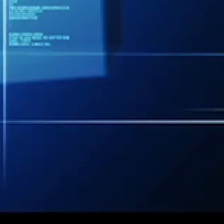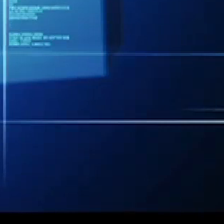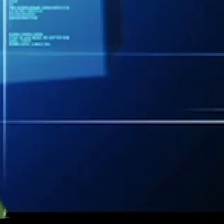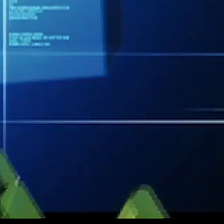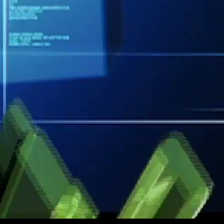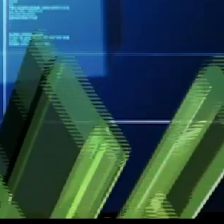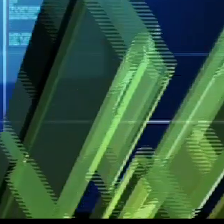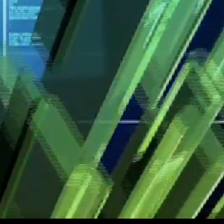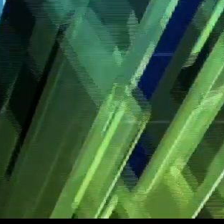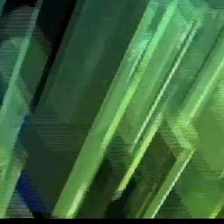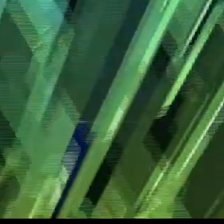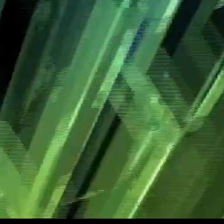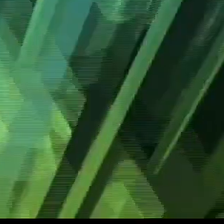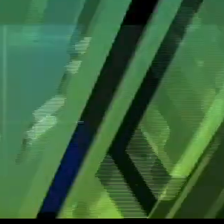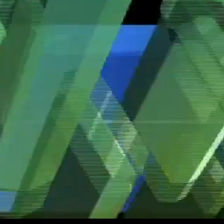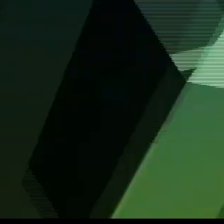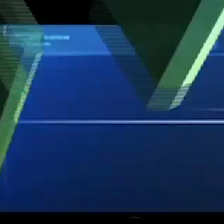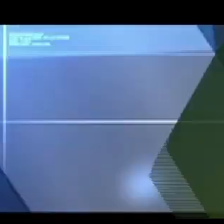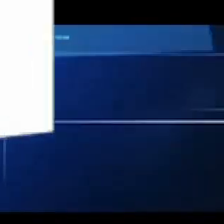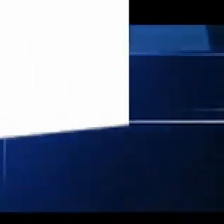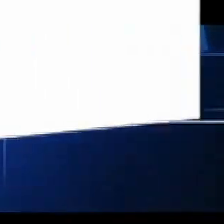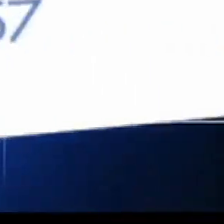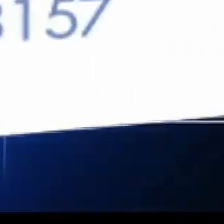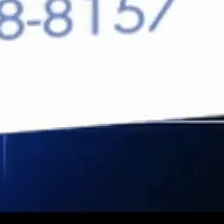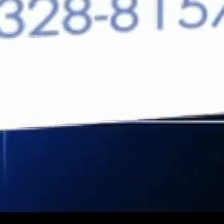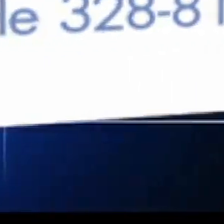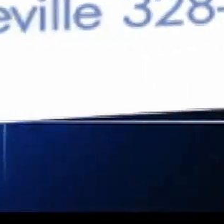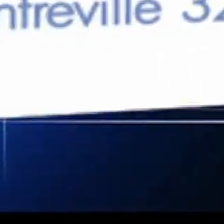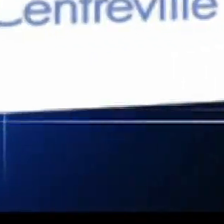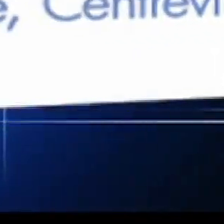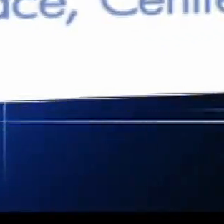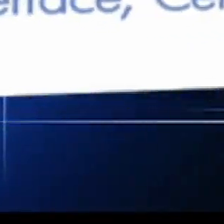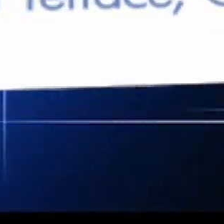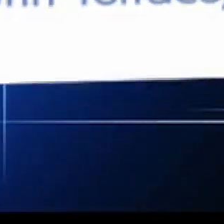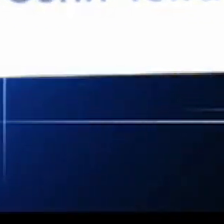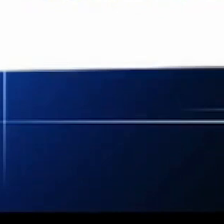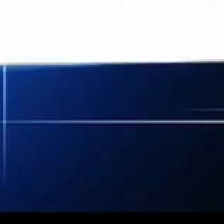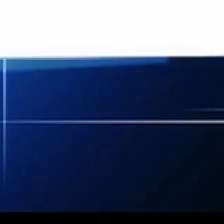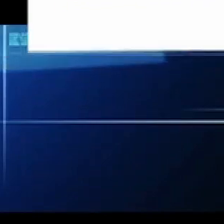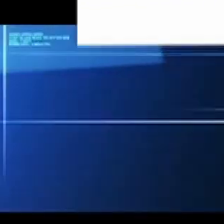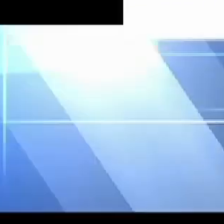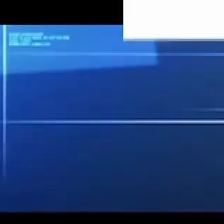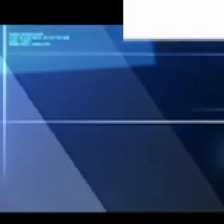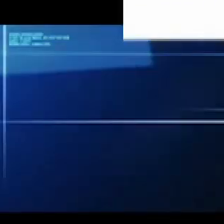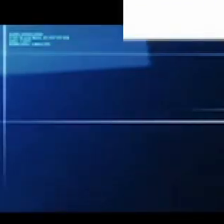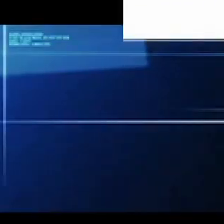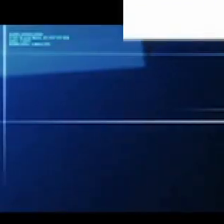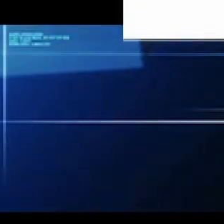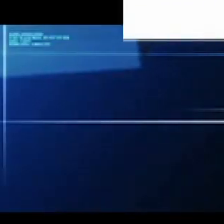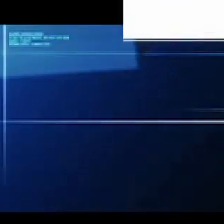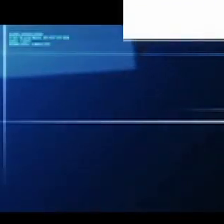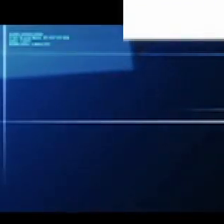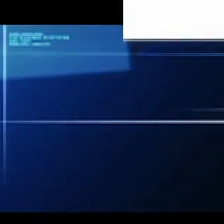This is ZNS Total Sports, brought to you by 4th Terrace Diagnostic Center.